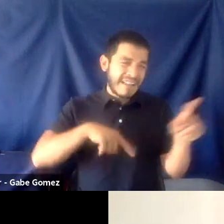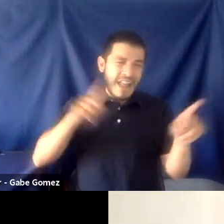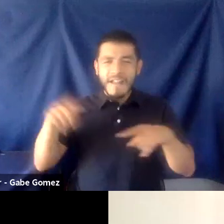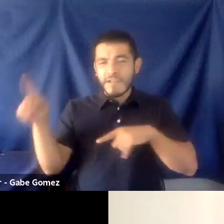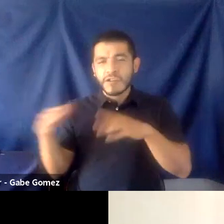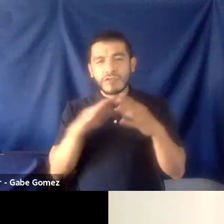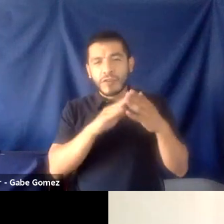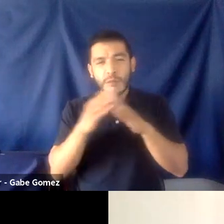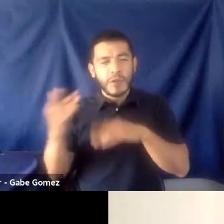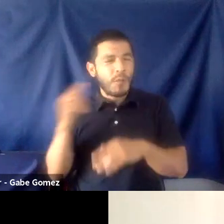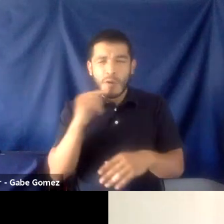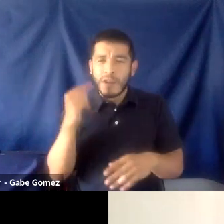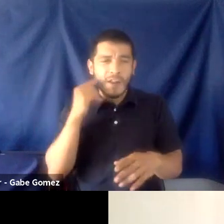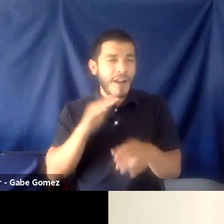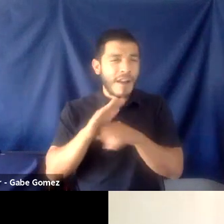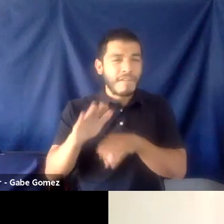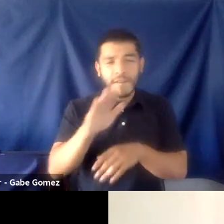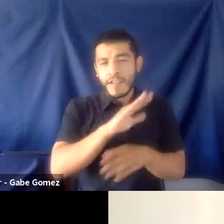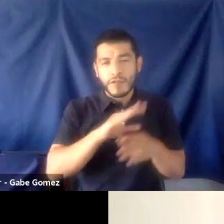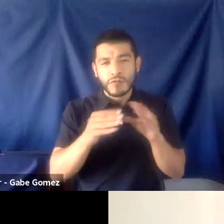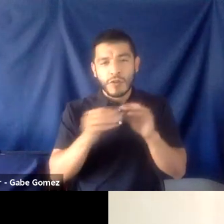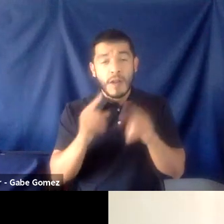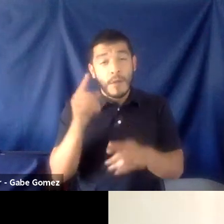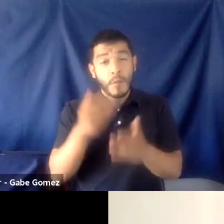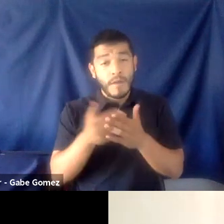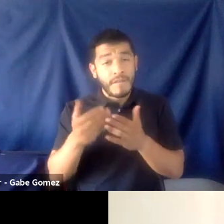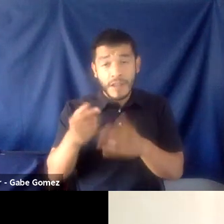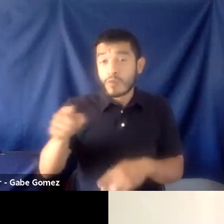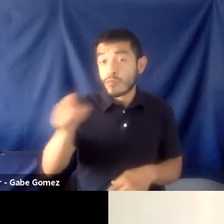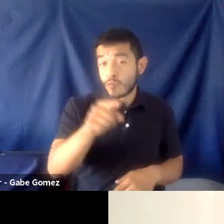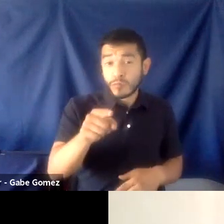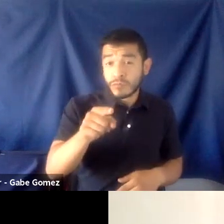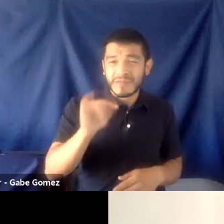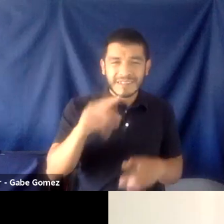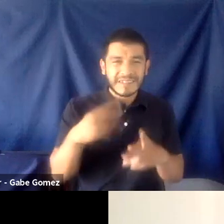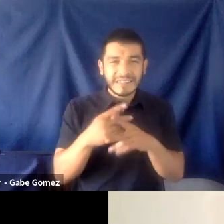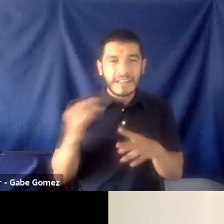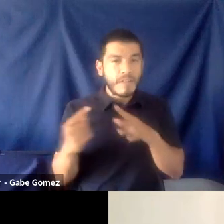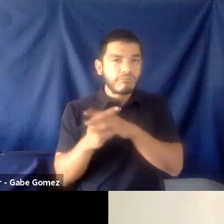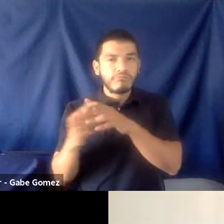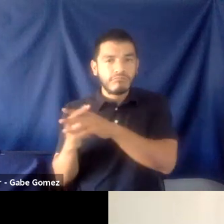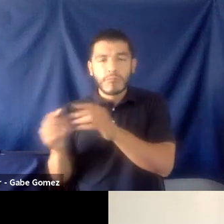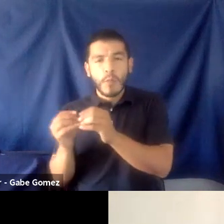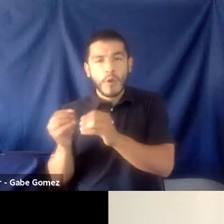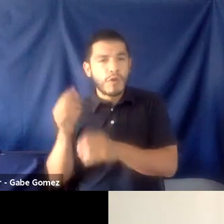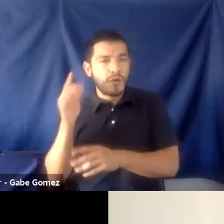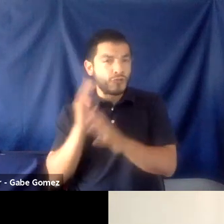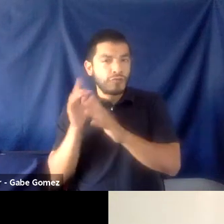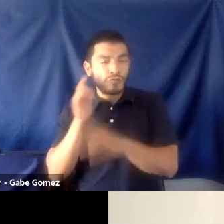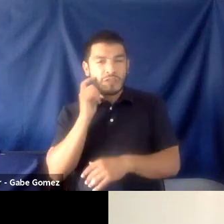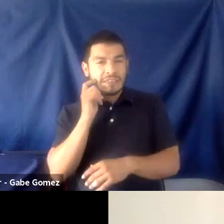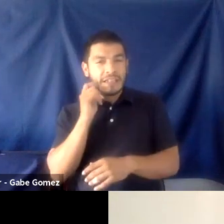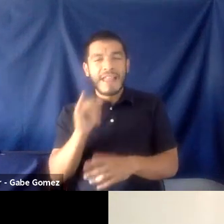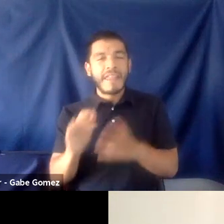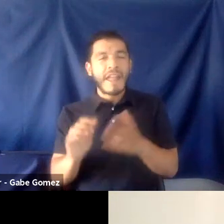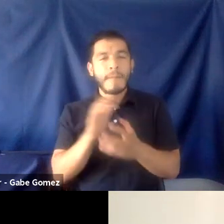don't hear enough from. But one of the things that has sort of come up more recently that mixes the kind